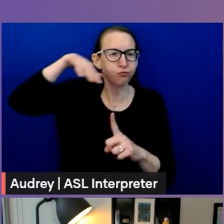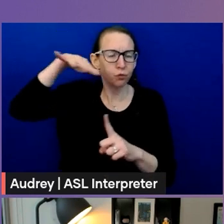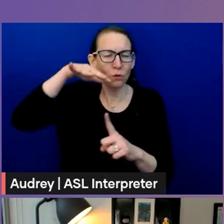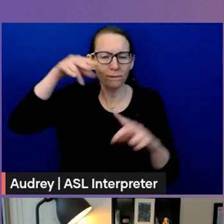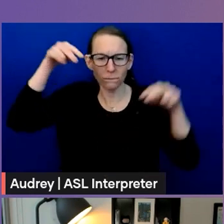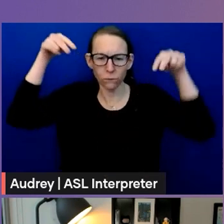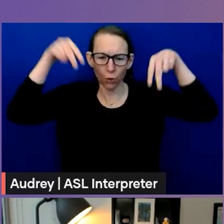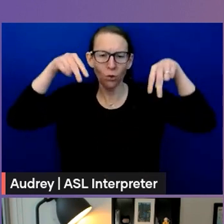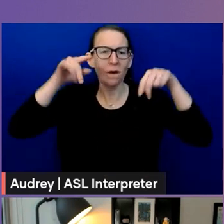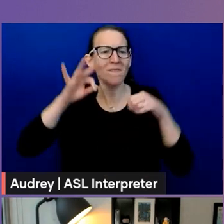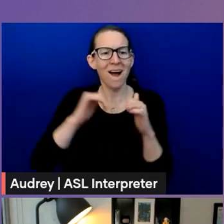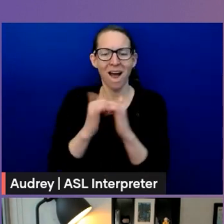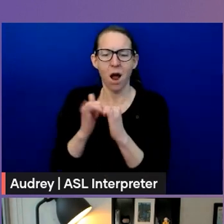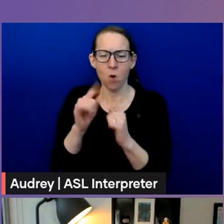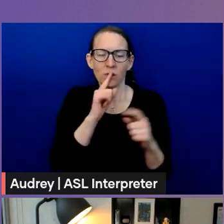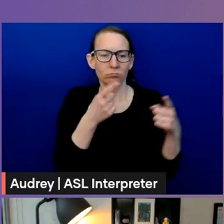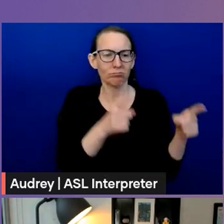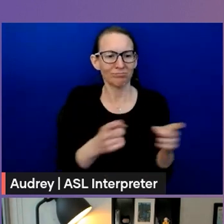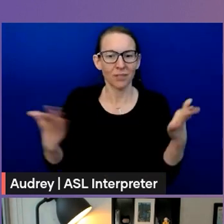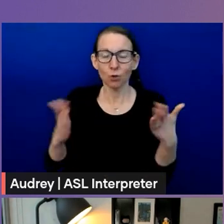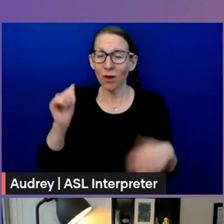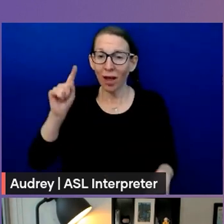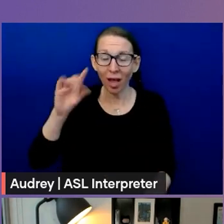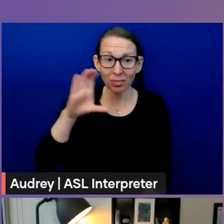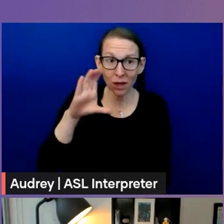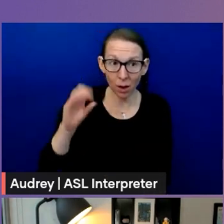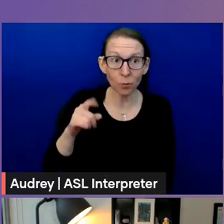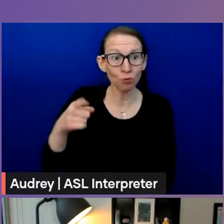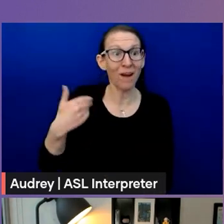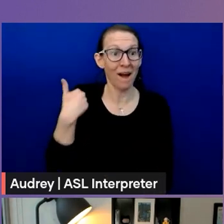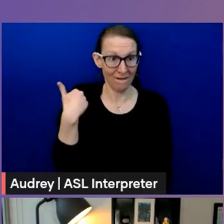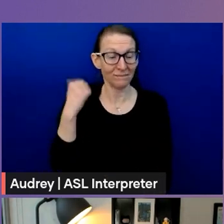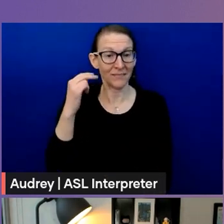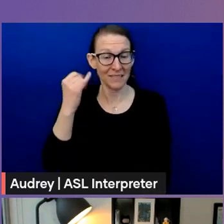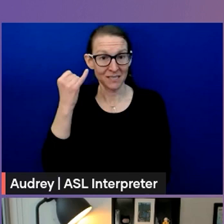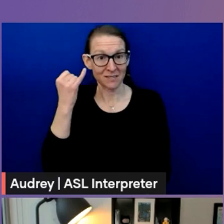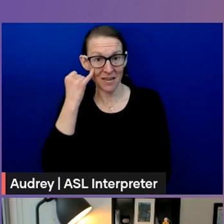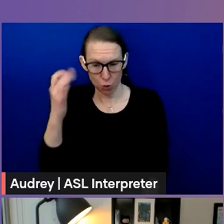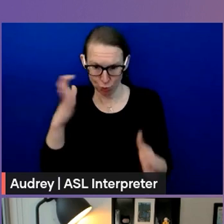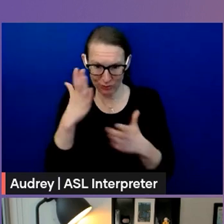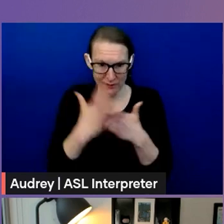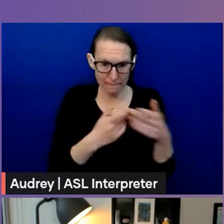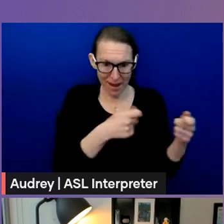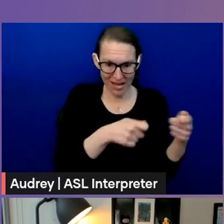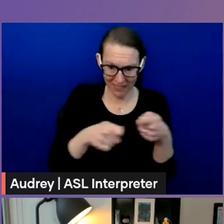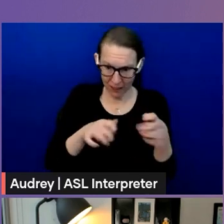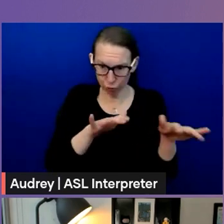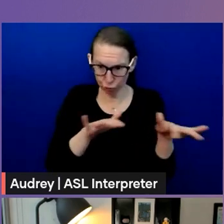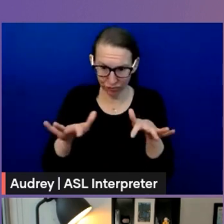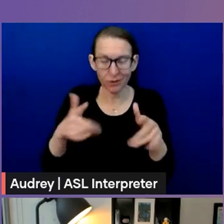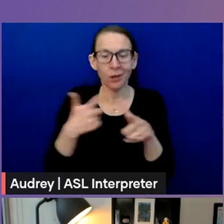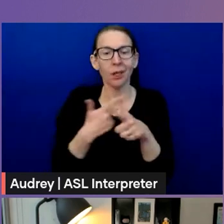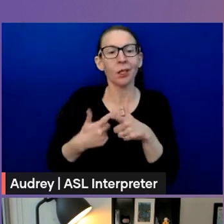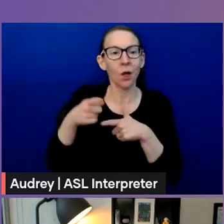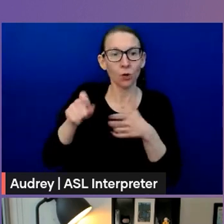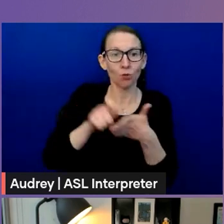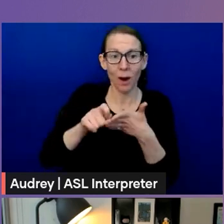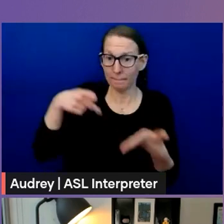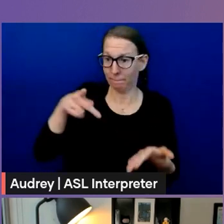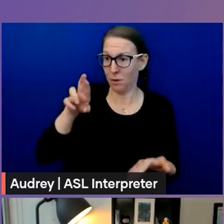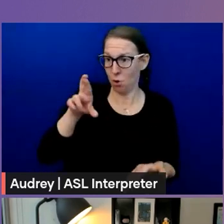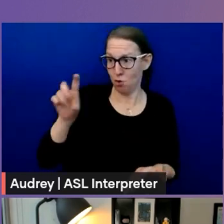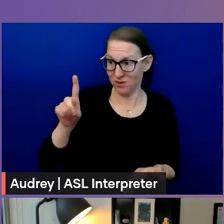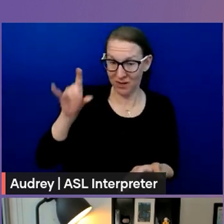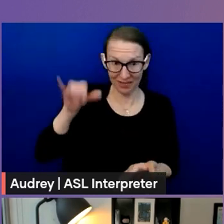view of how things are done at the company, where you have an idea, you do some ideation, and then you write a PRD, which is kind of the